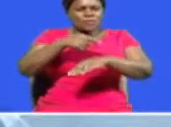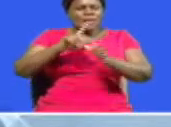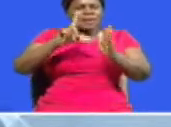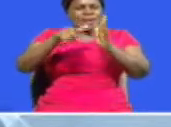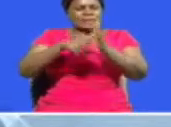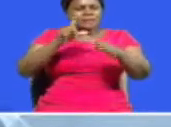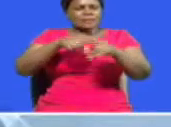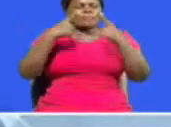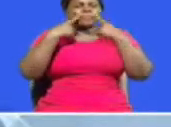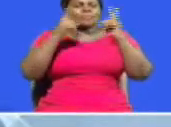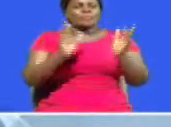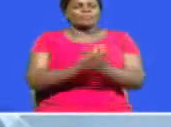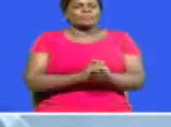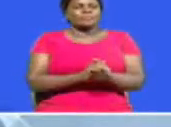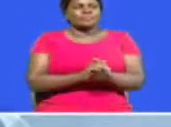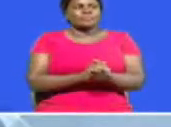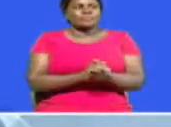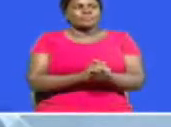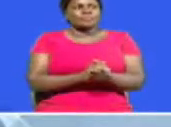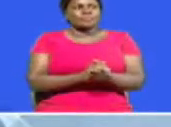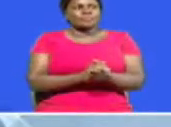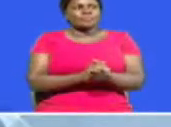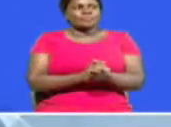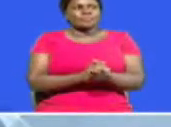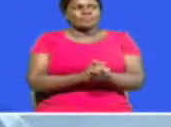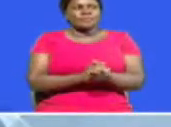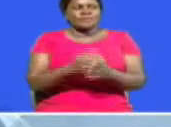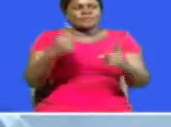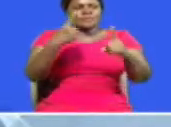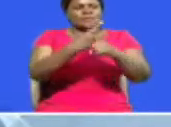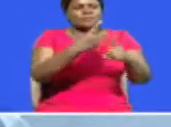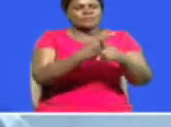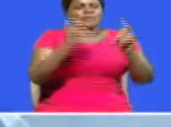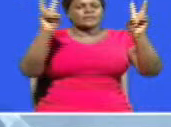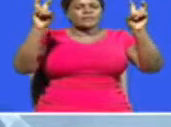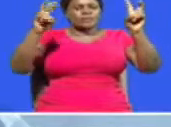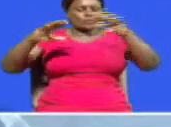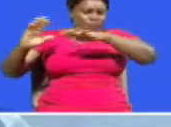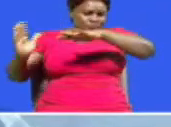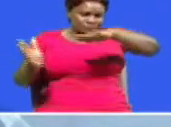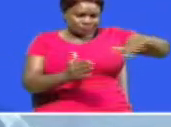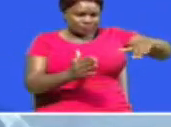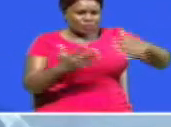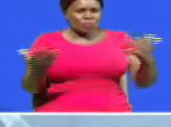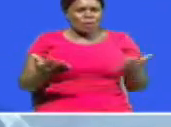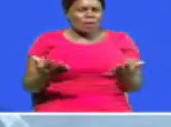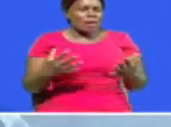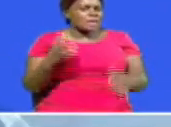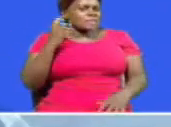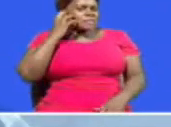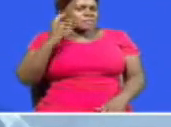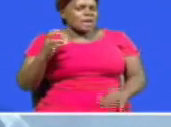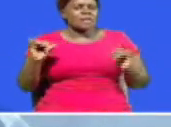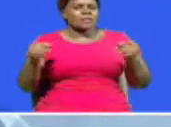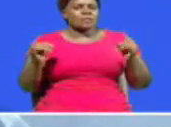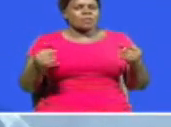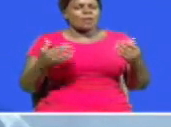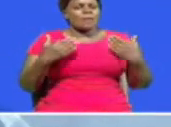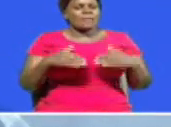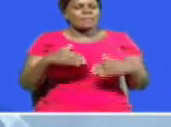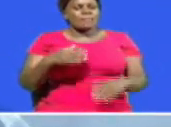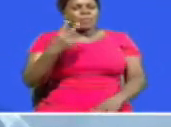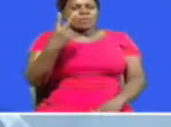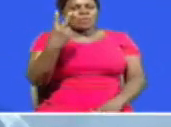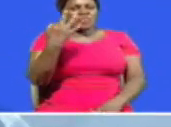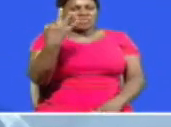During the broadcast, as Raila Odinga speaks on an array of issues. But let's shift focus to unfortunate news where three people have